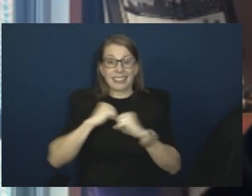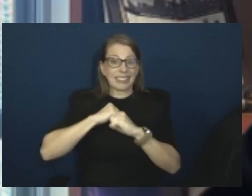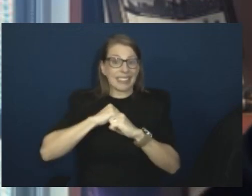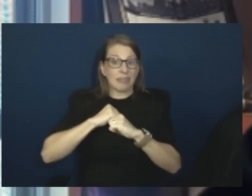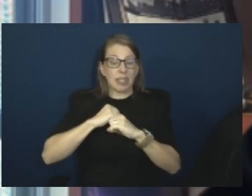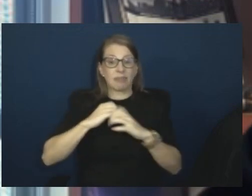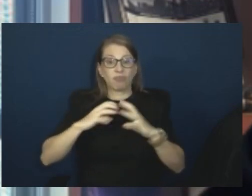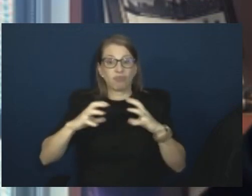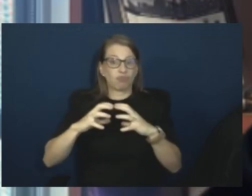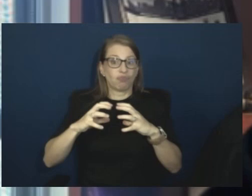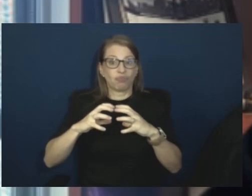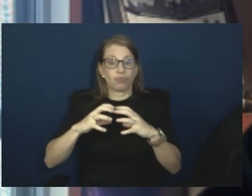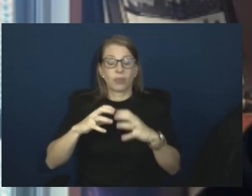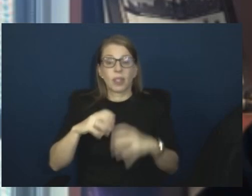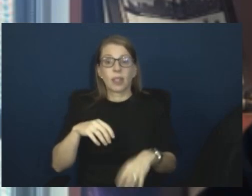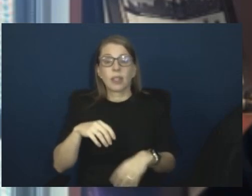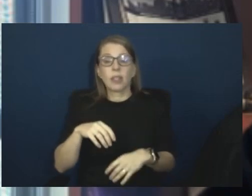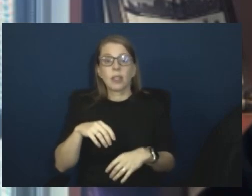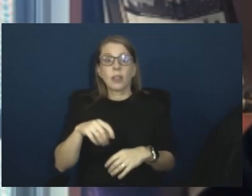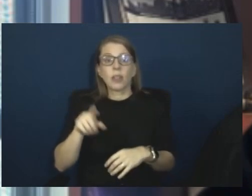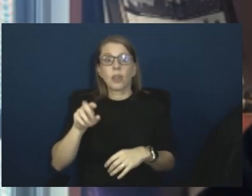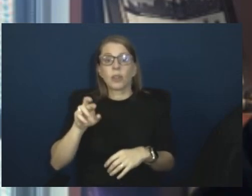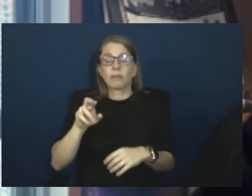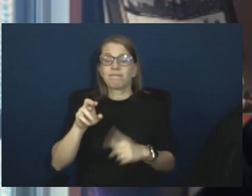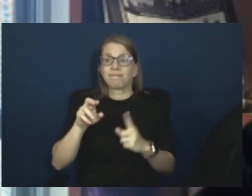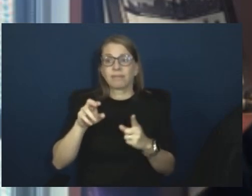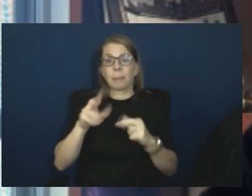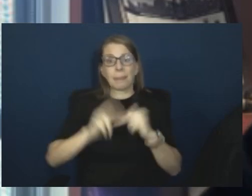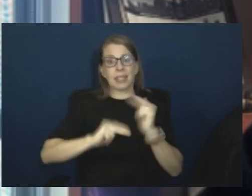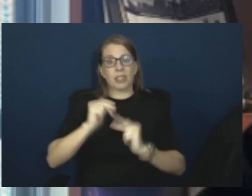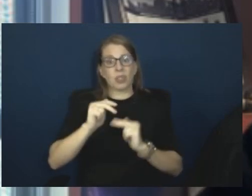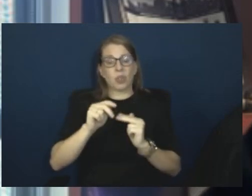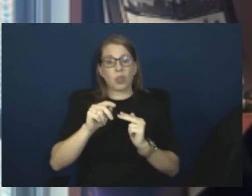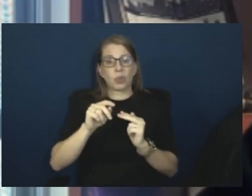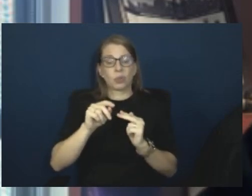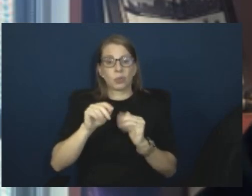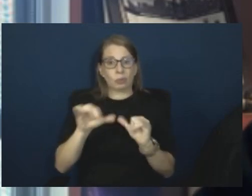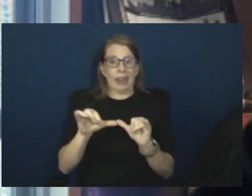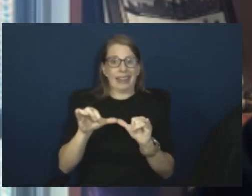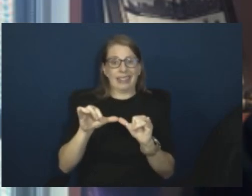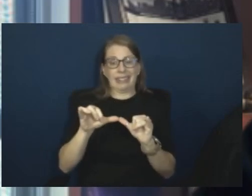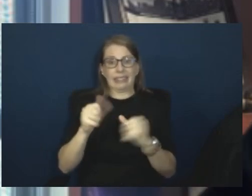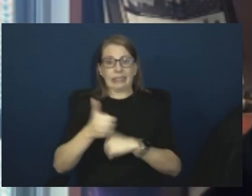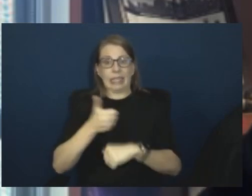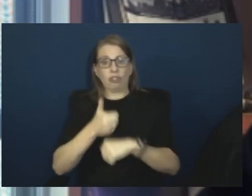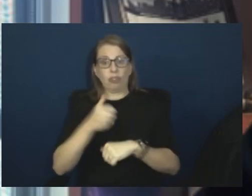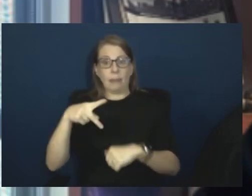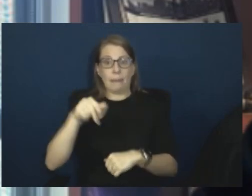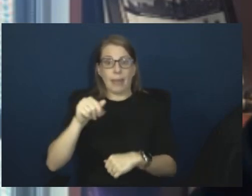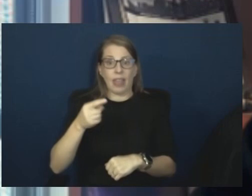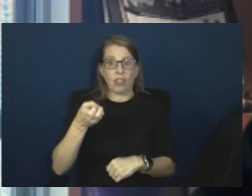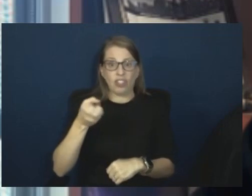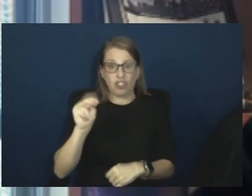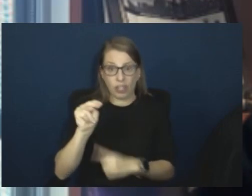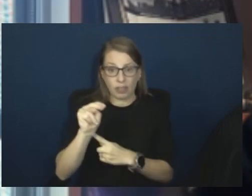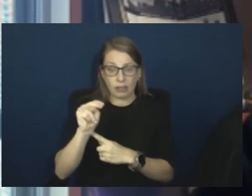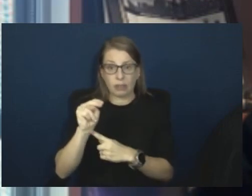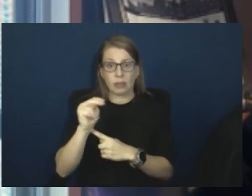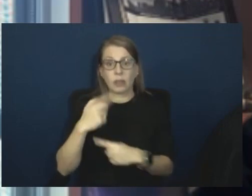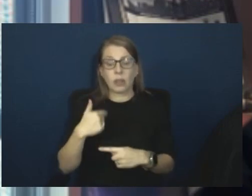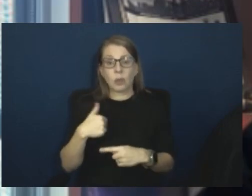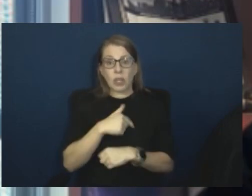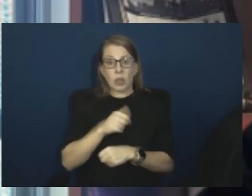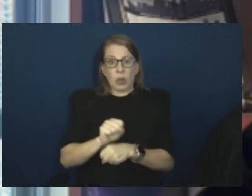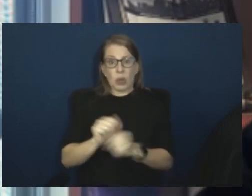facilities are rated on, in simple terms, how dangerous the pathogens are with which we work.